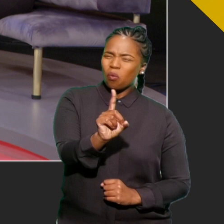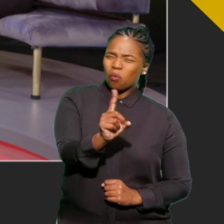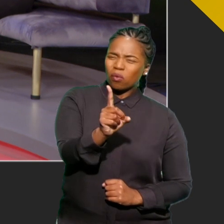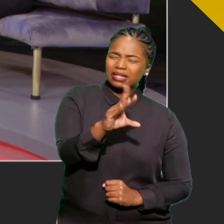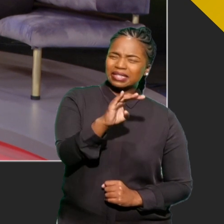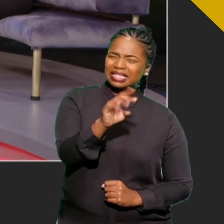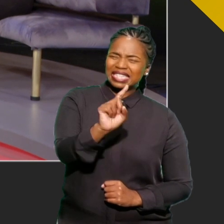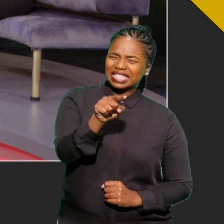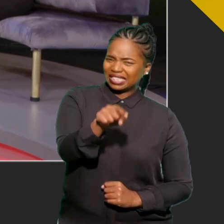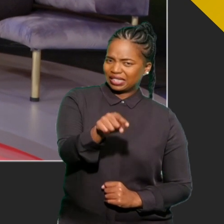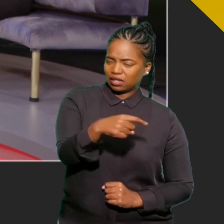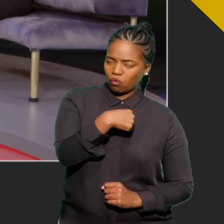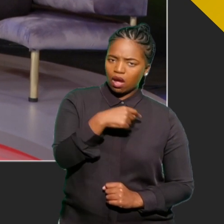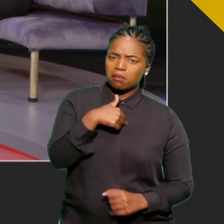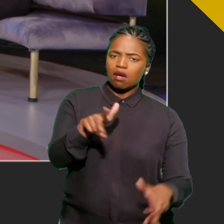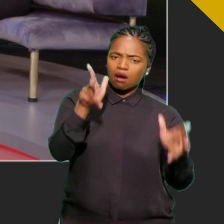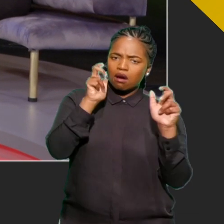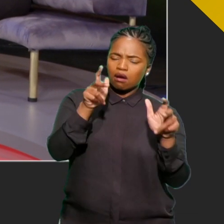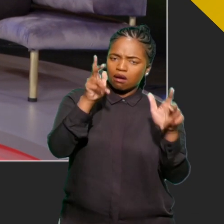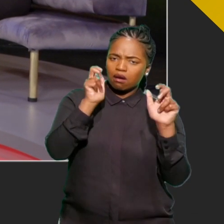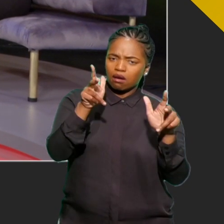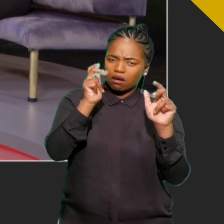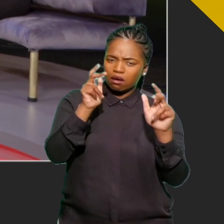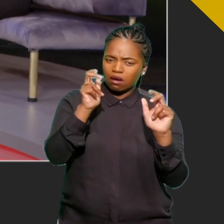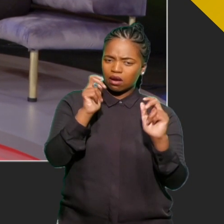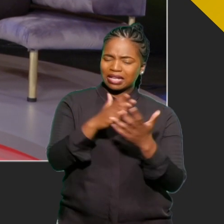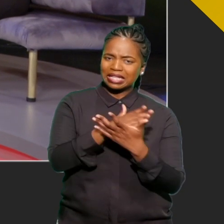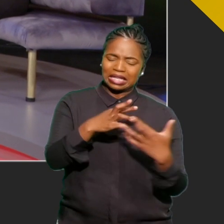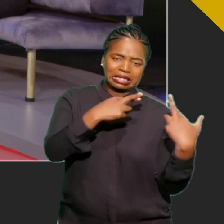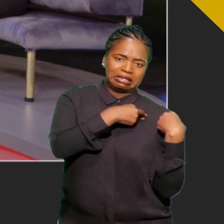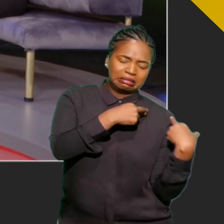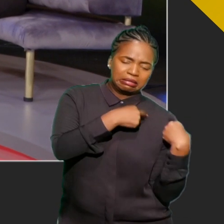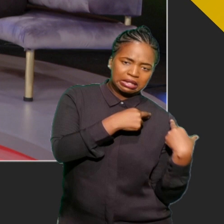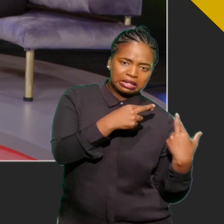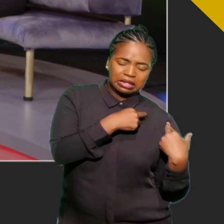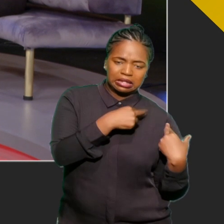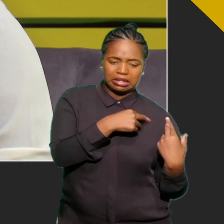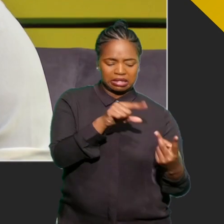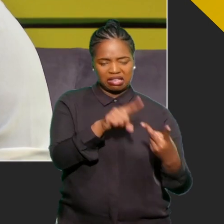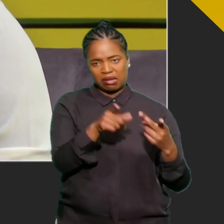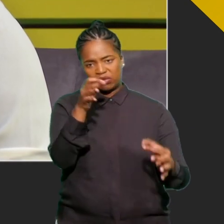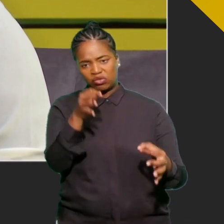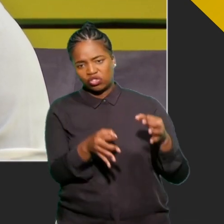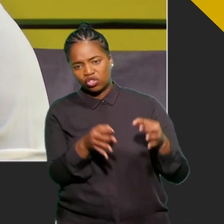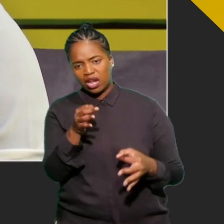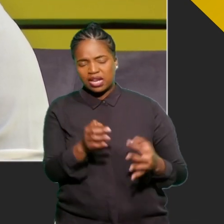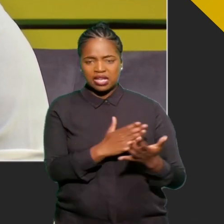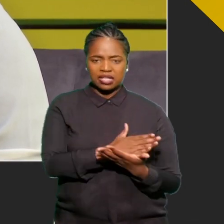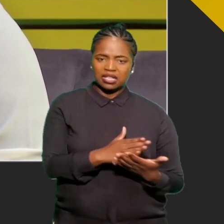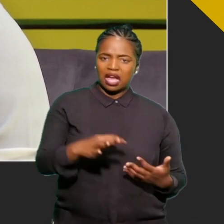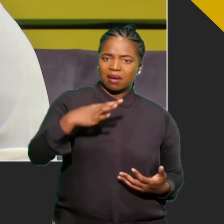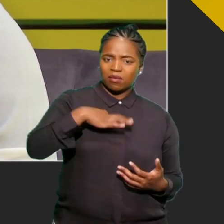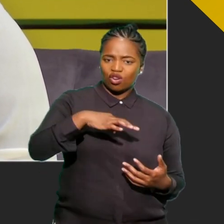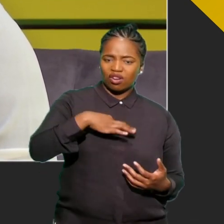to? Because I've heard a lot, doctor, that is being said on this insert. Ki utloka irresponsibility. I'm hearing about being judged. I mean, some young girl